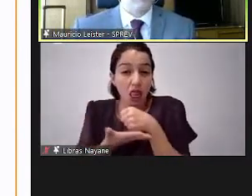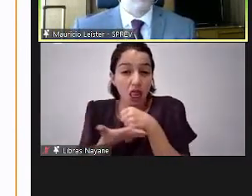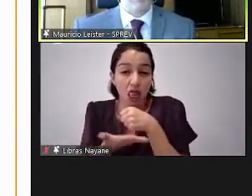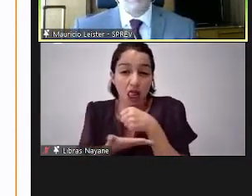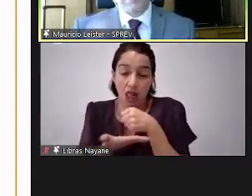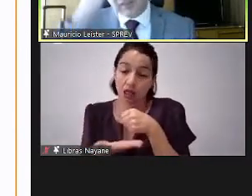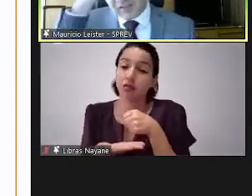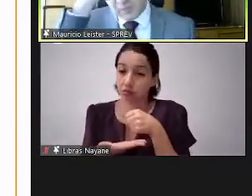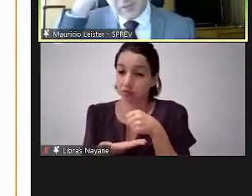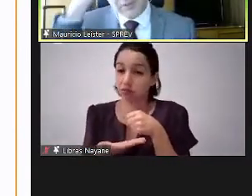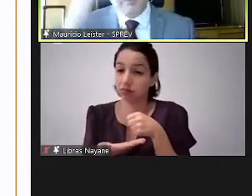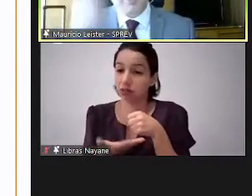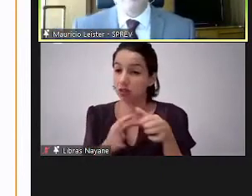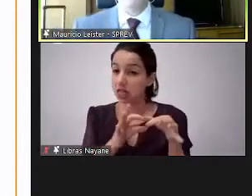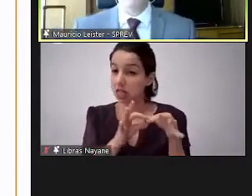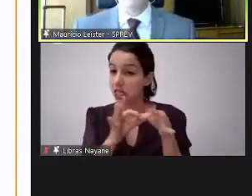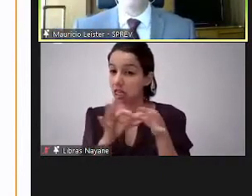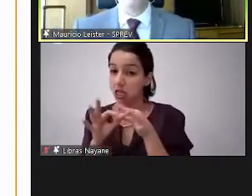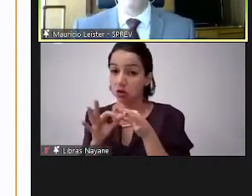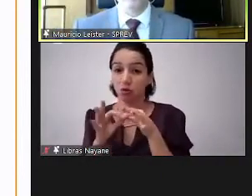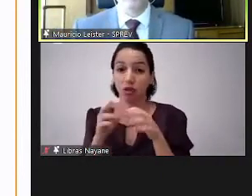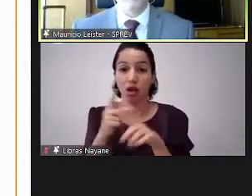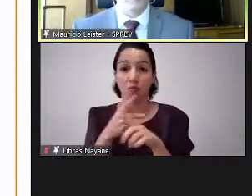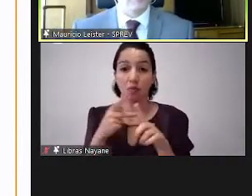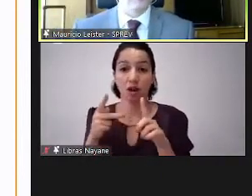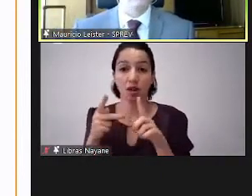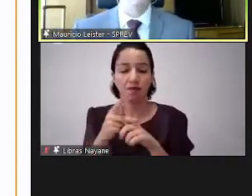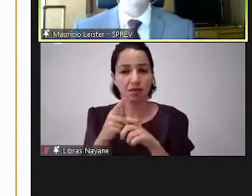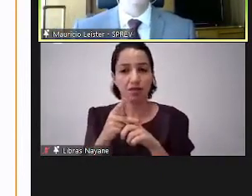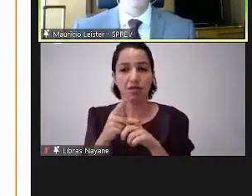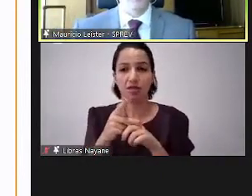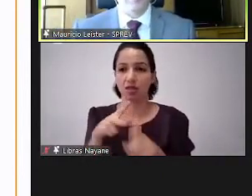income, basically. And in this context, the